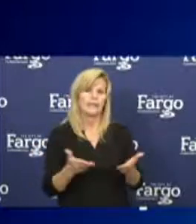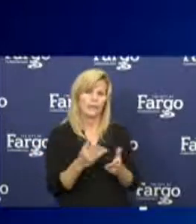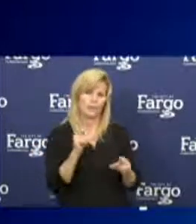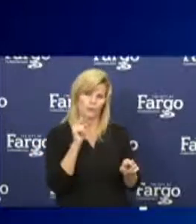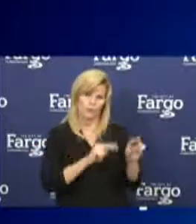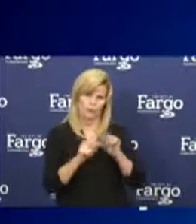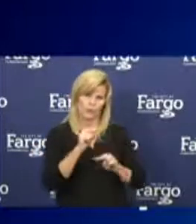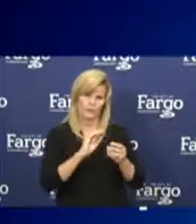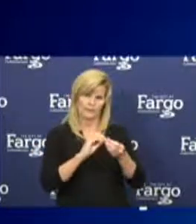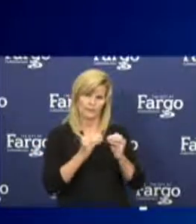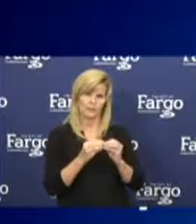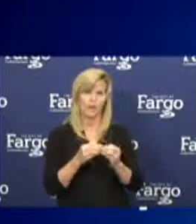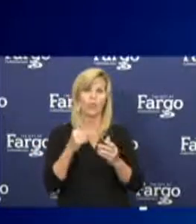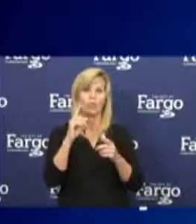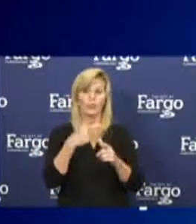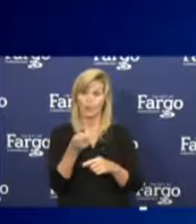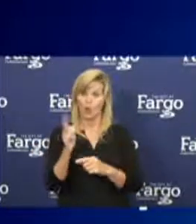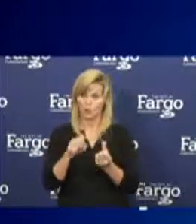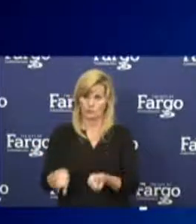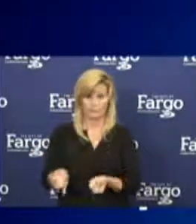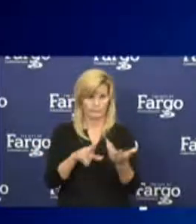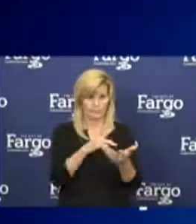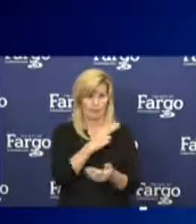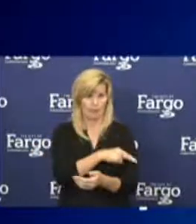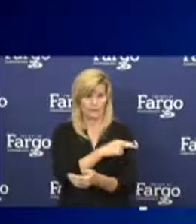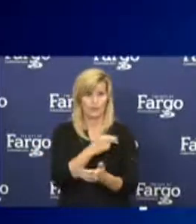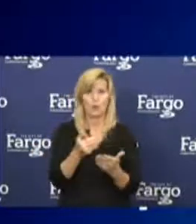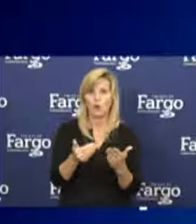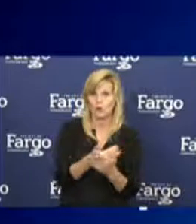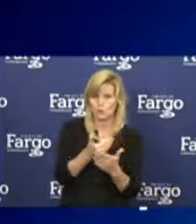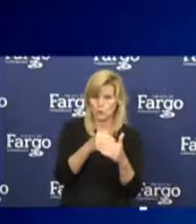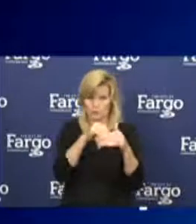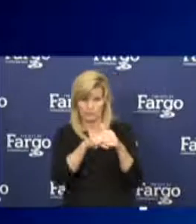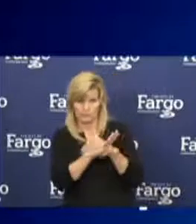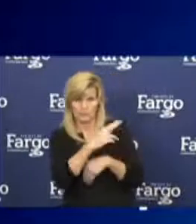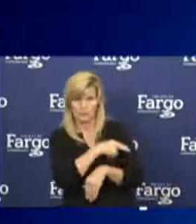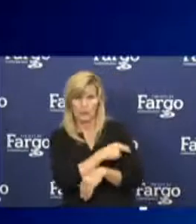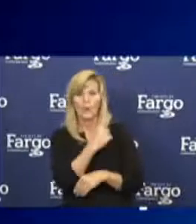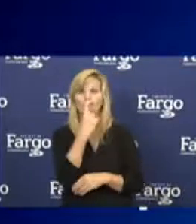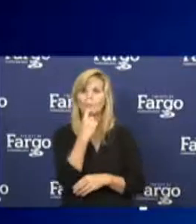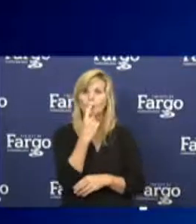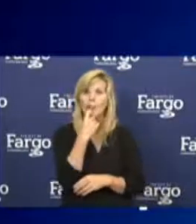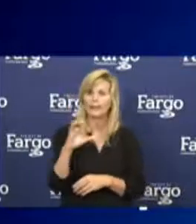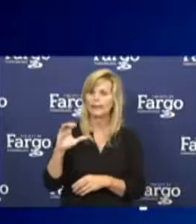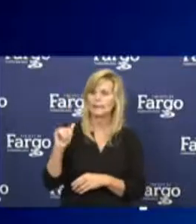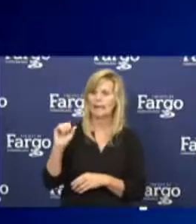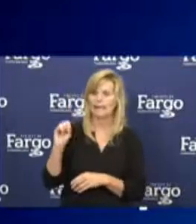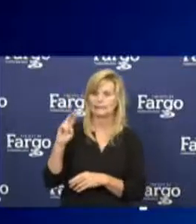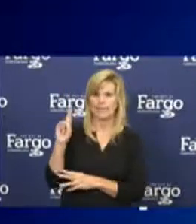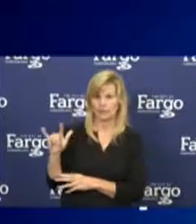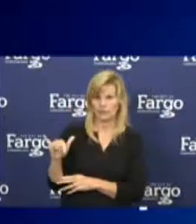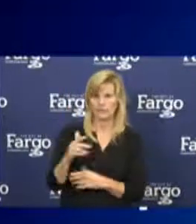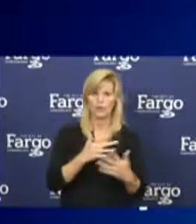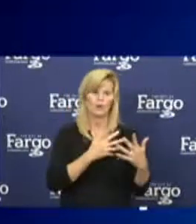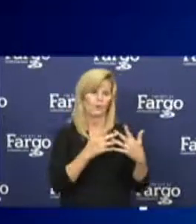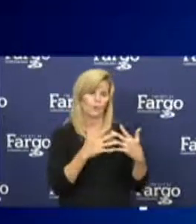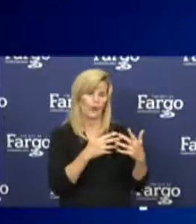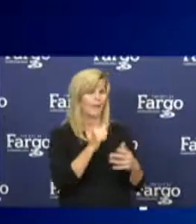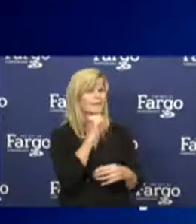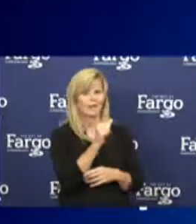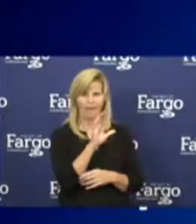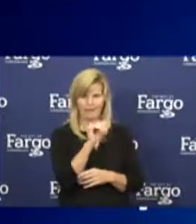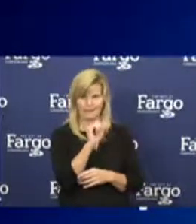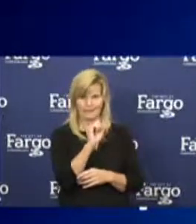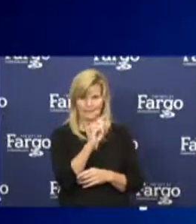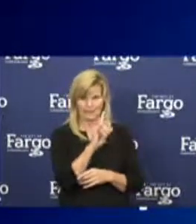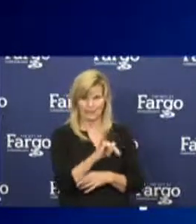at hospitalizations, which is new admissions to the hospital. Red, again, is Cass County. Gray is non-Cass County. And you can see